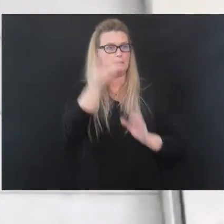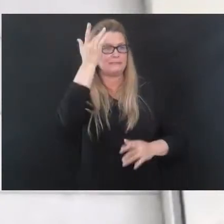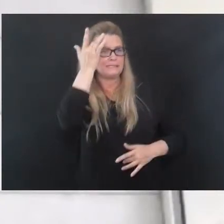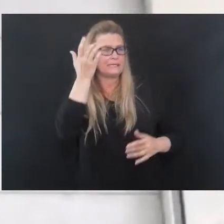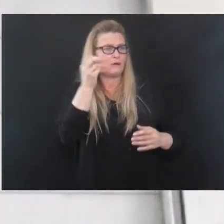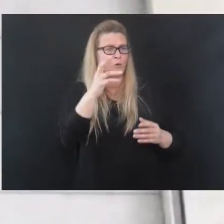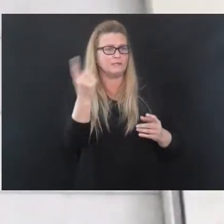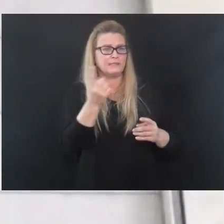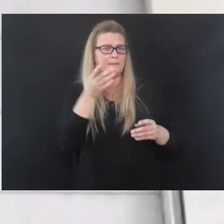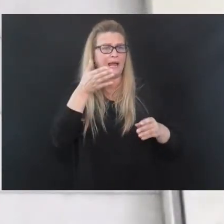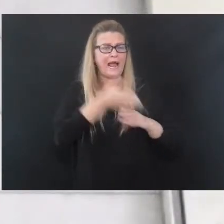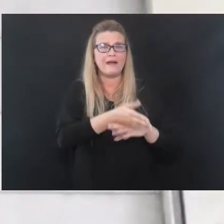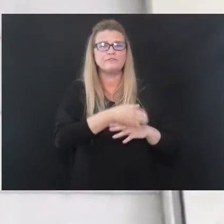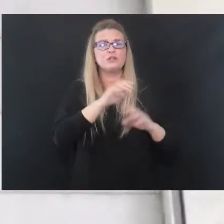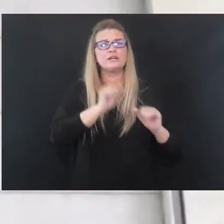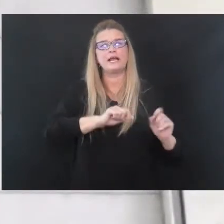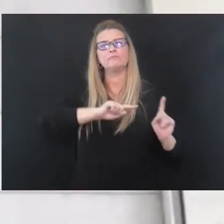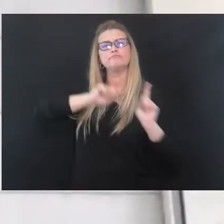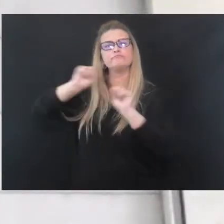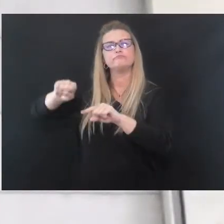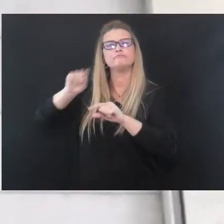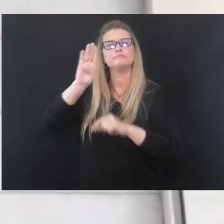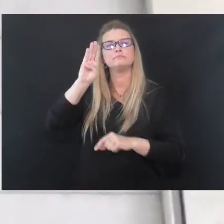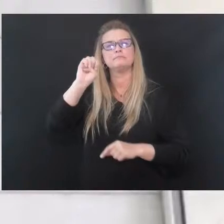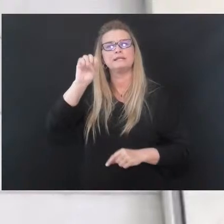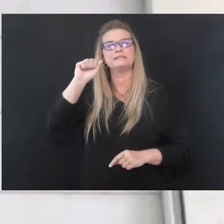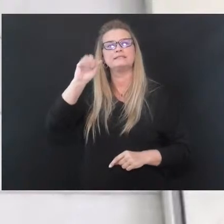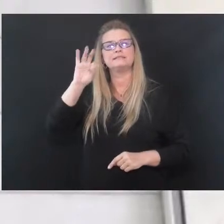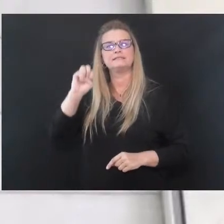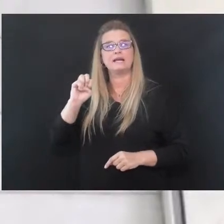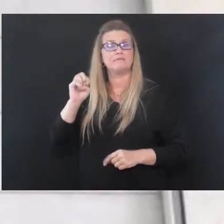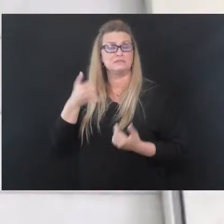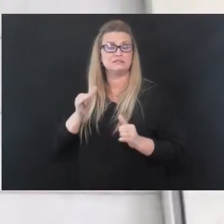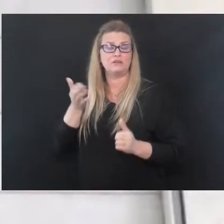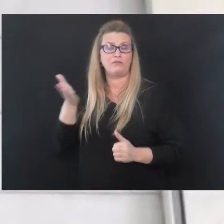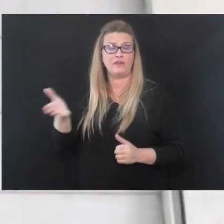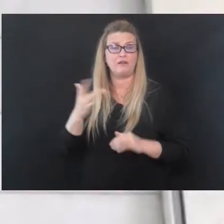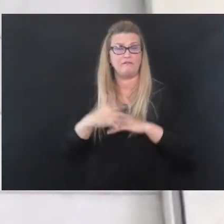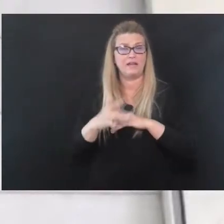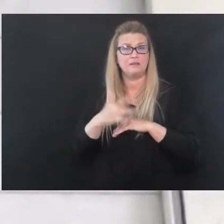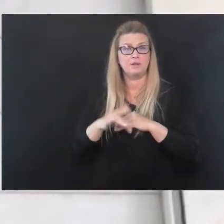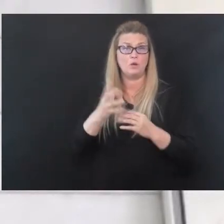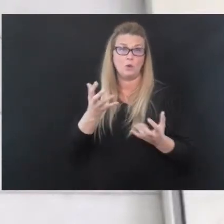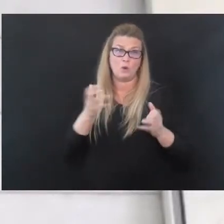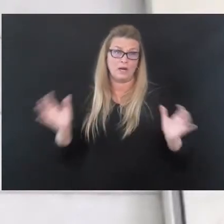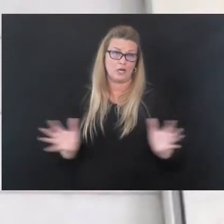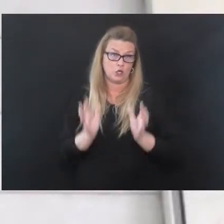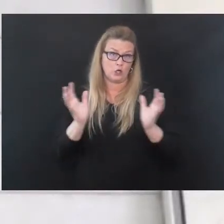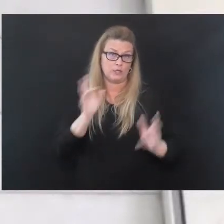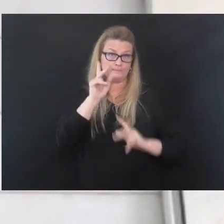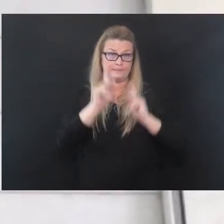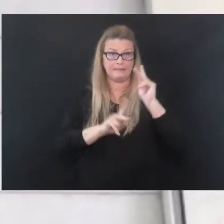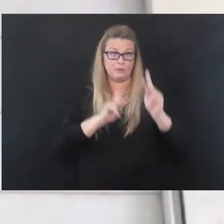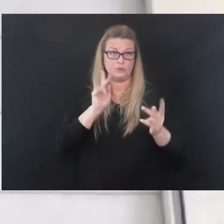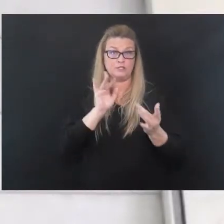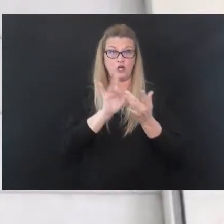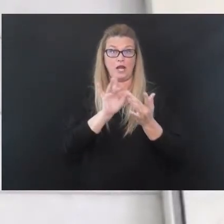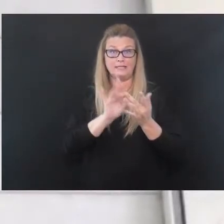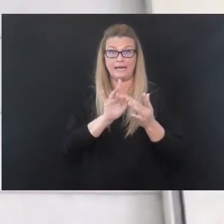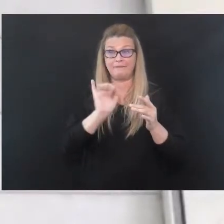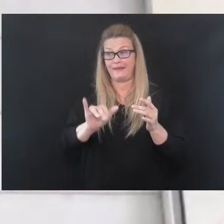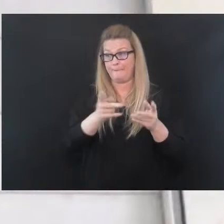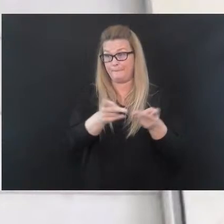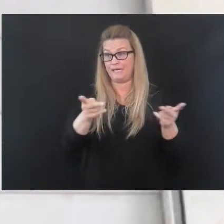help get that information to the CDC, but those are still available. But we also want to encourage people to contact the place where they